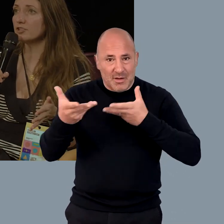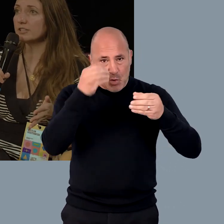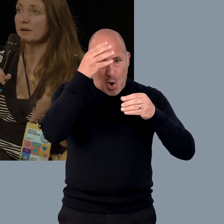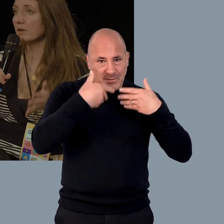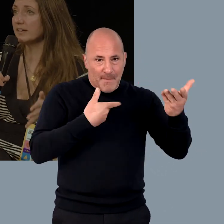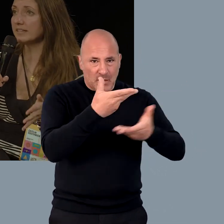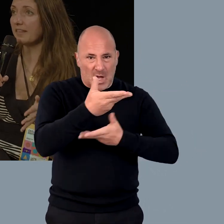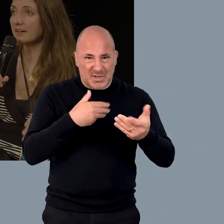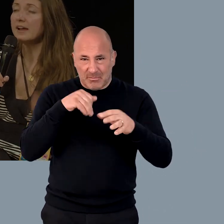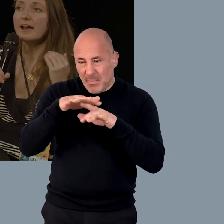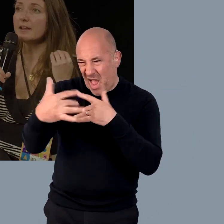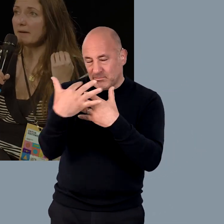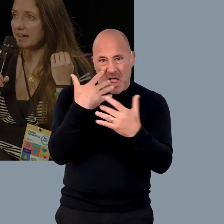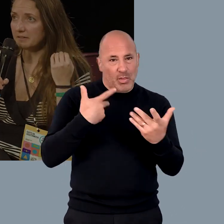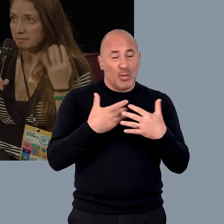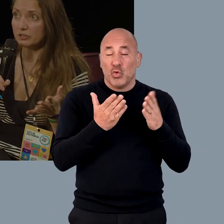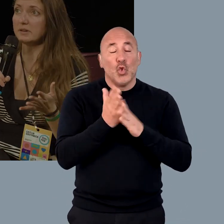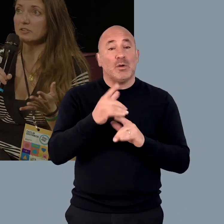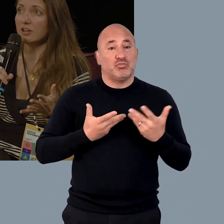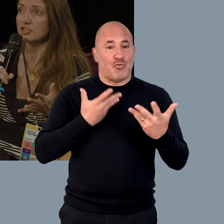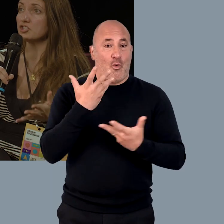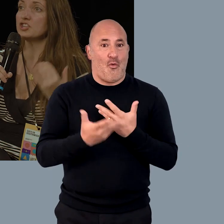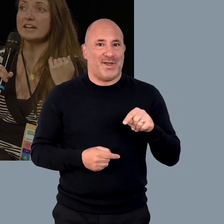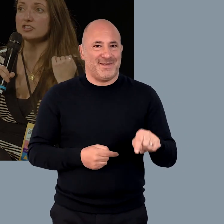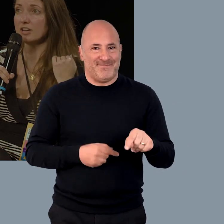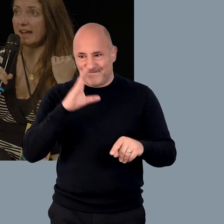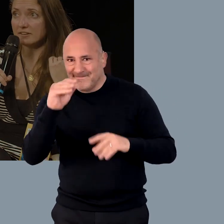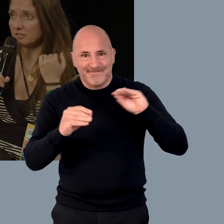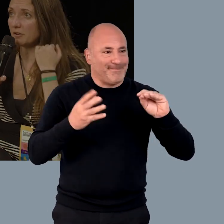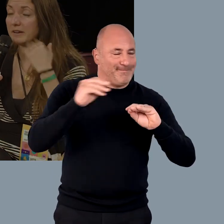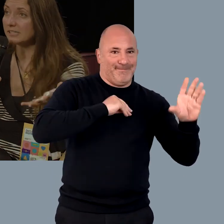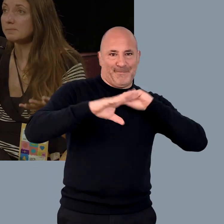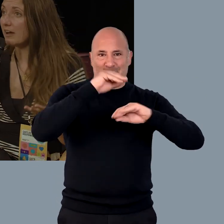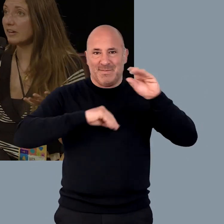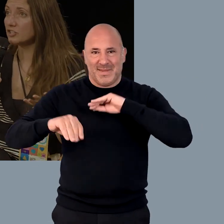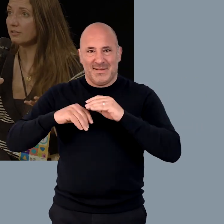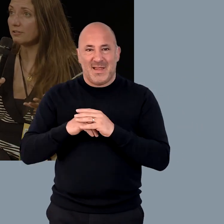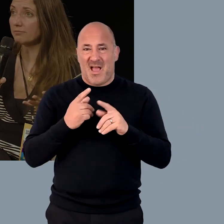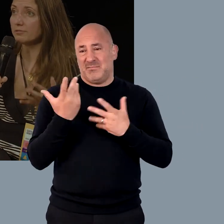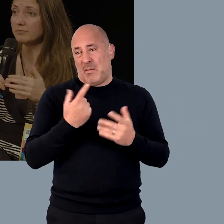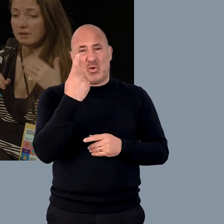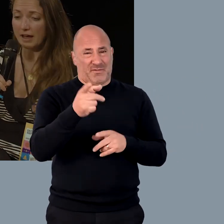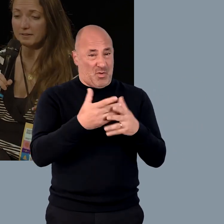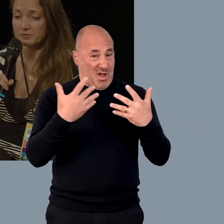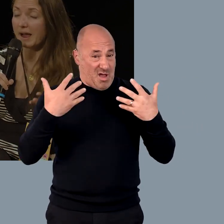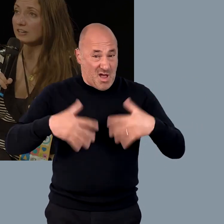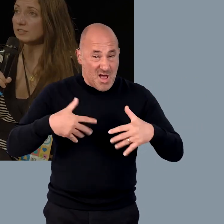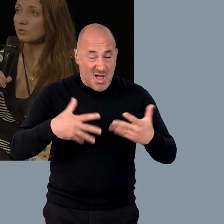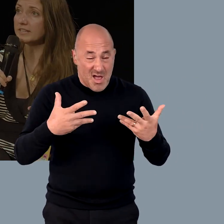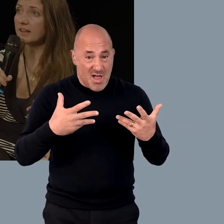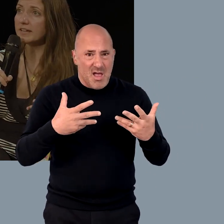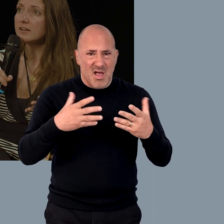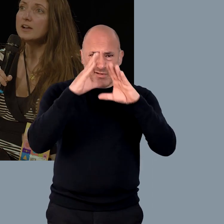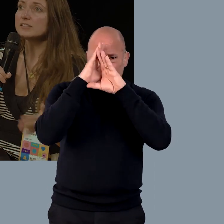sustainable future is by working together and by peer-to-peer knowledge exchange and inspiring each other through